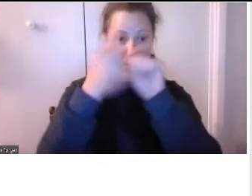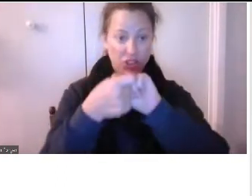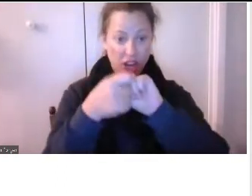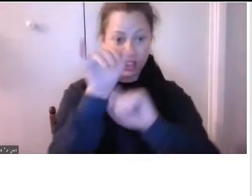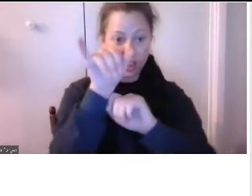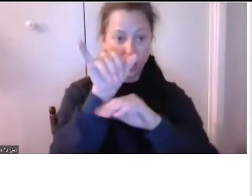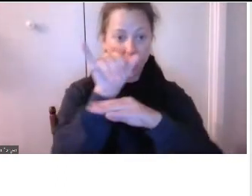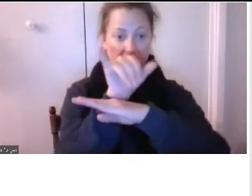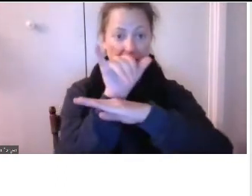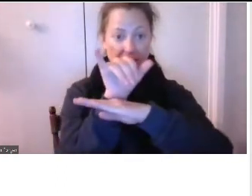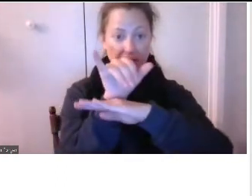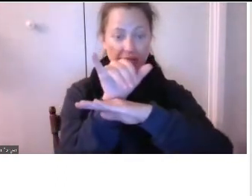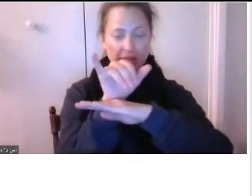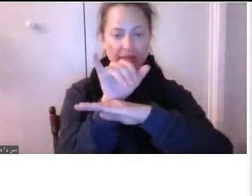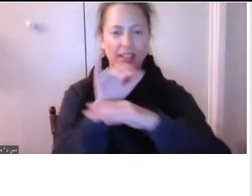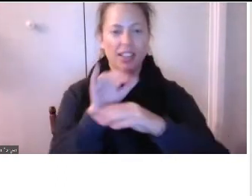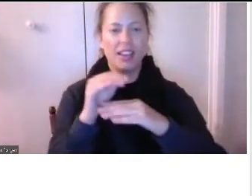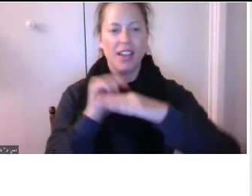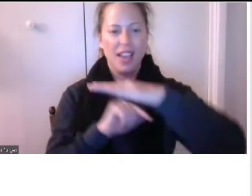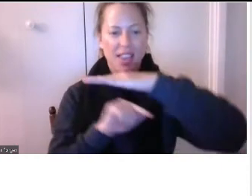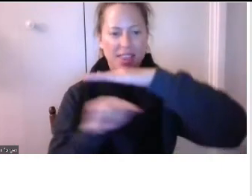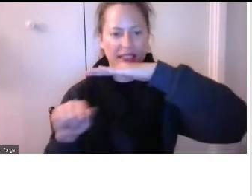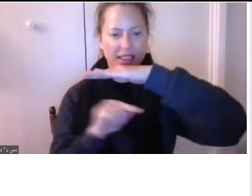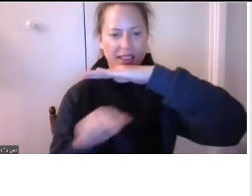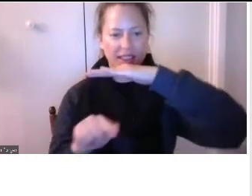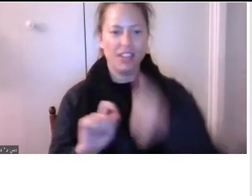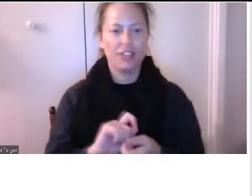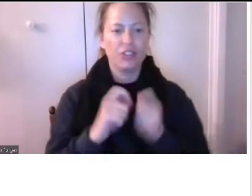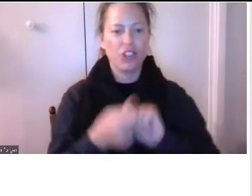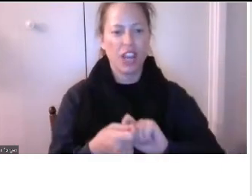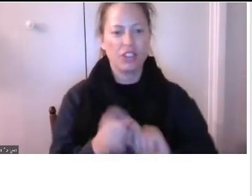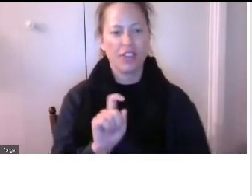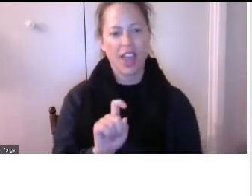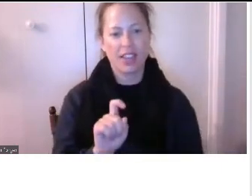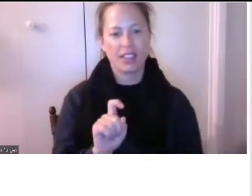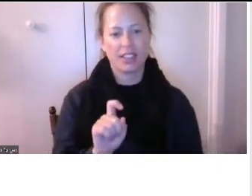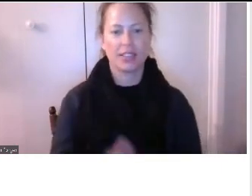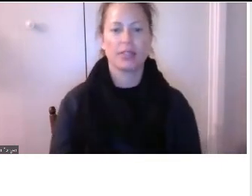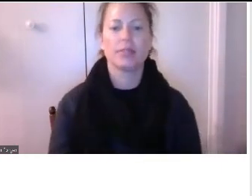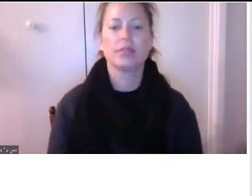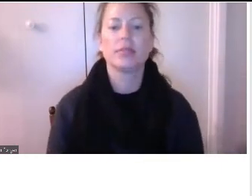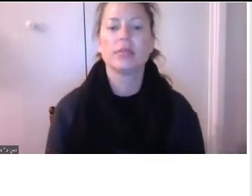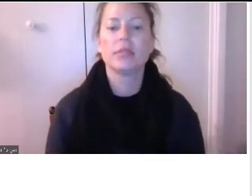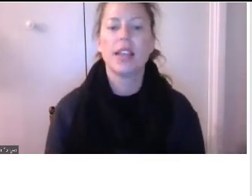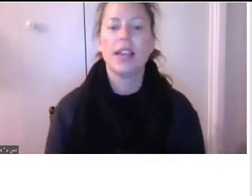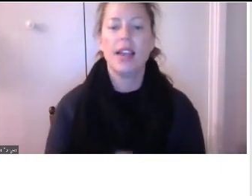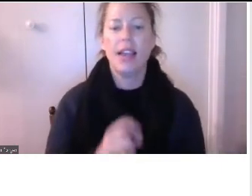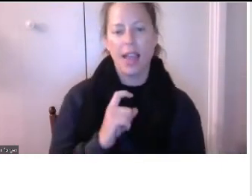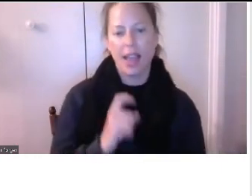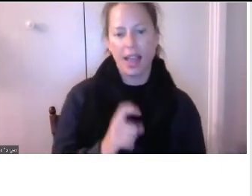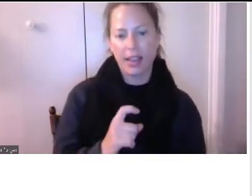y's, over my change of x's. So let's see what that's going to be. x2 is 17